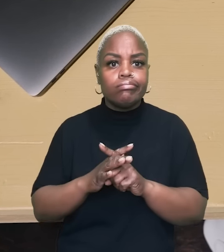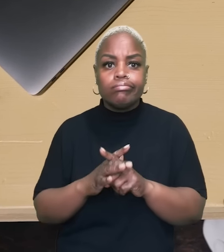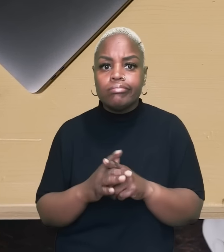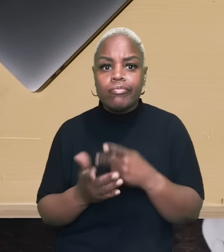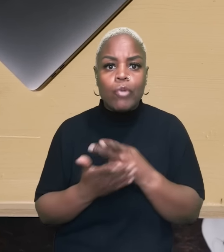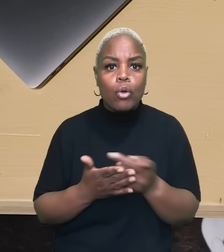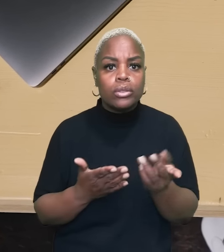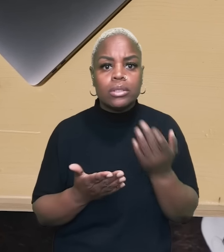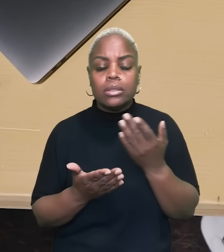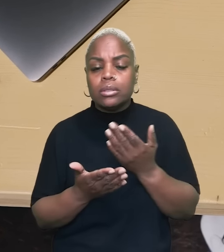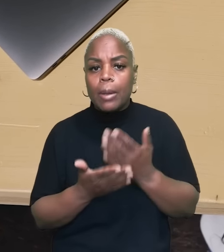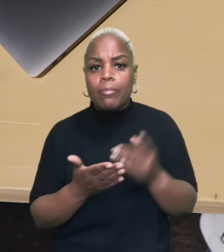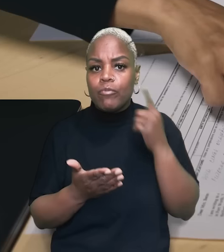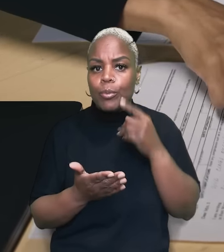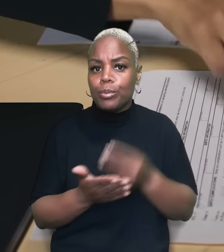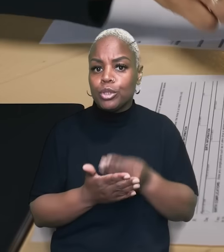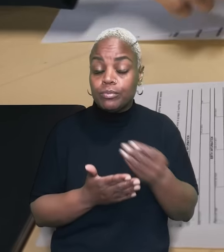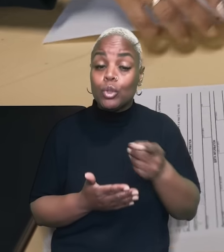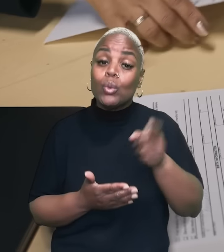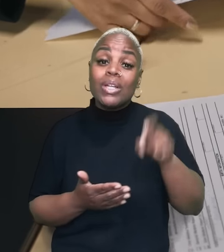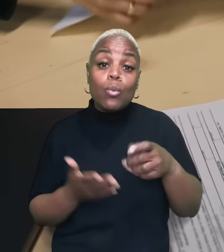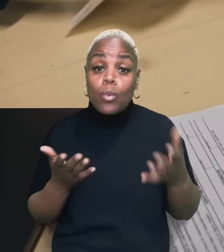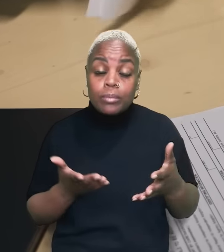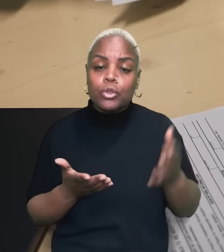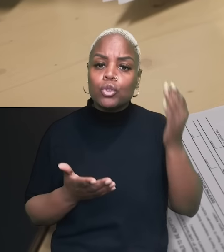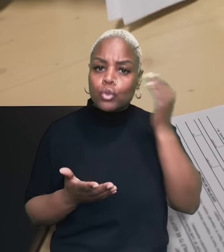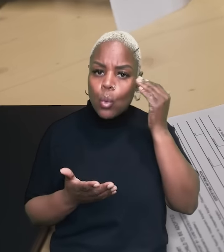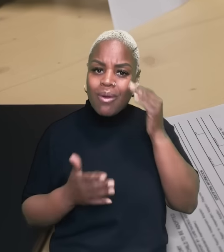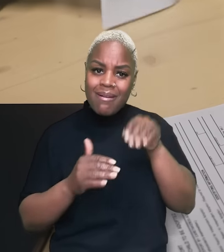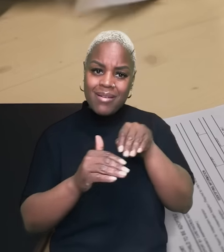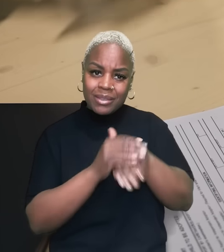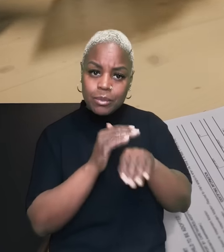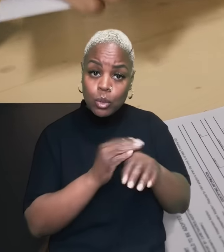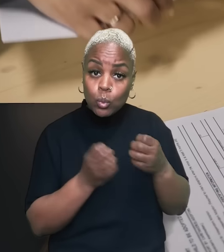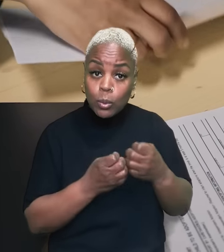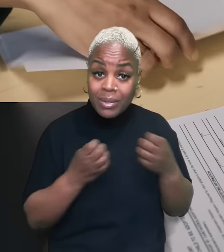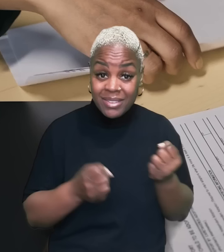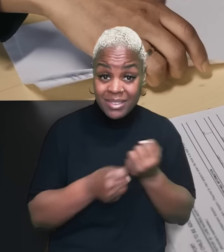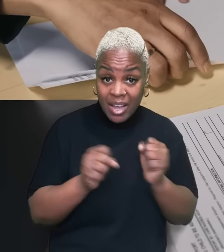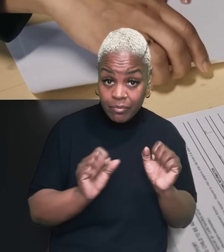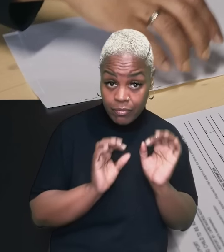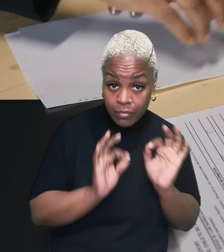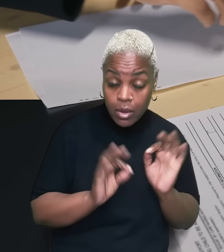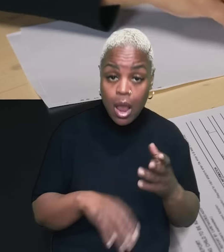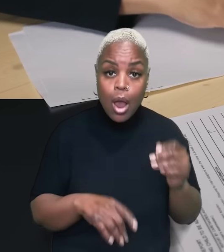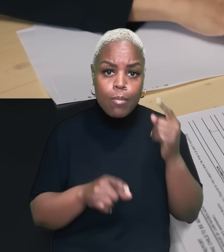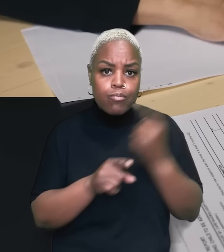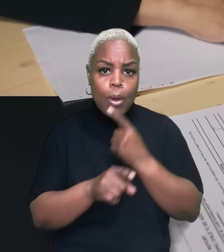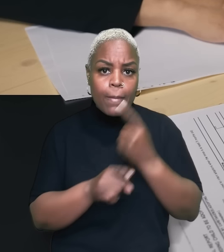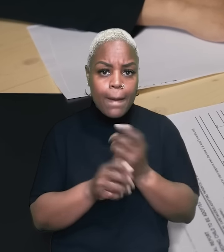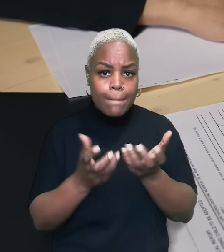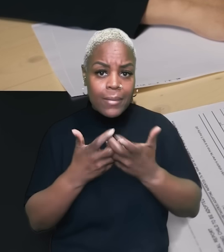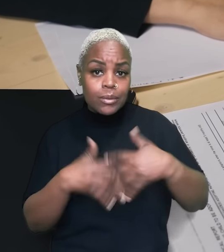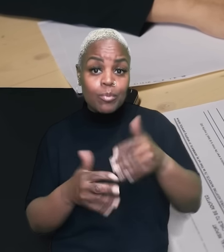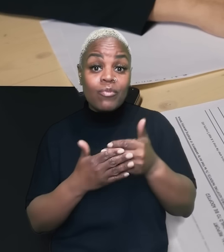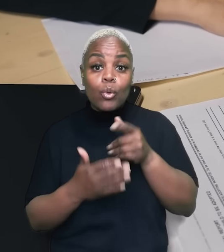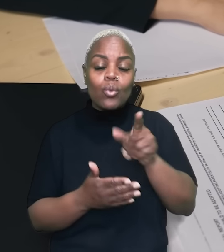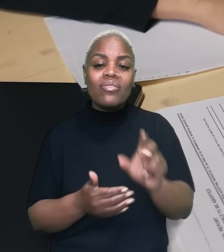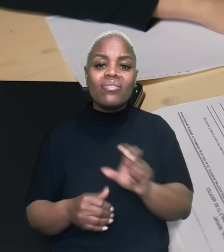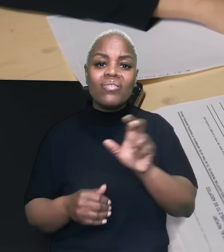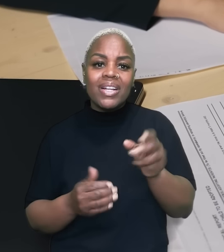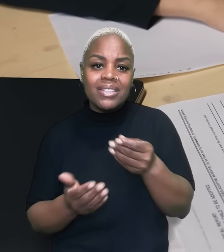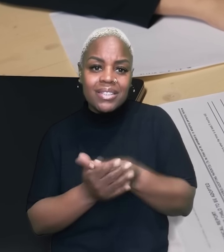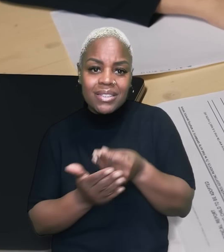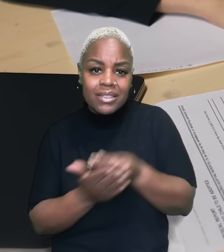fail close to the time of purchase. You need to know the accessibility equipment is safe and properly maintained before you